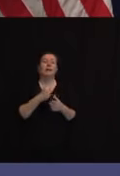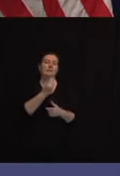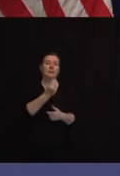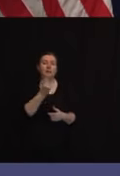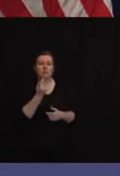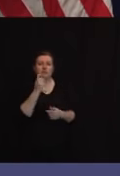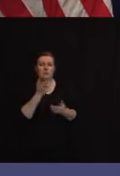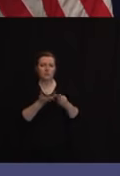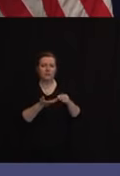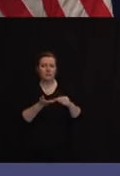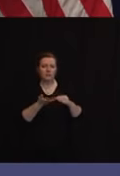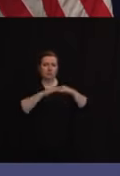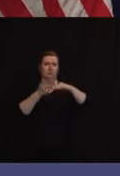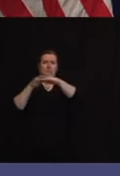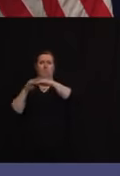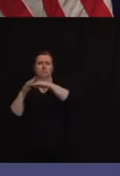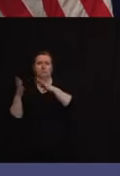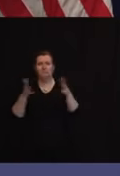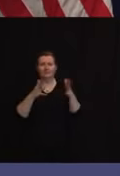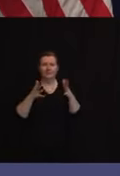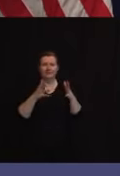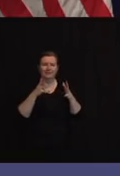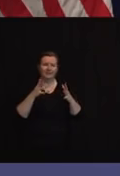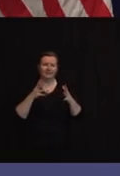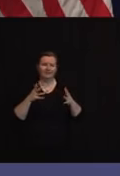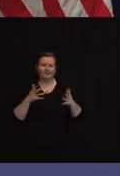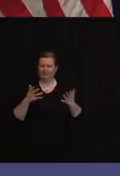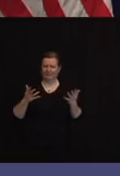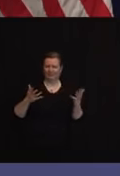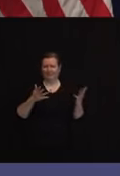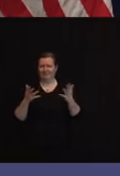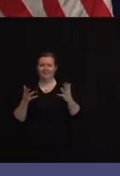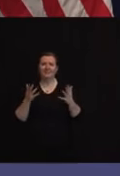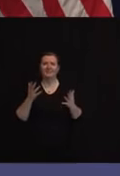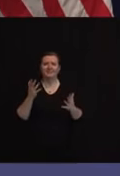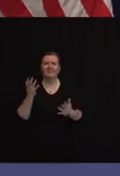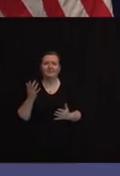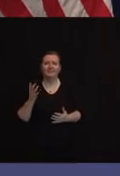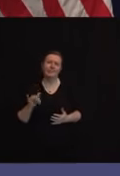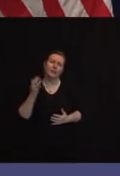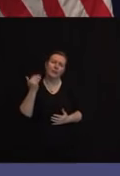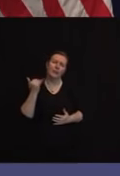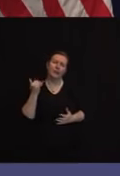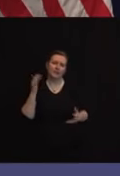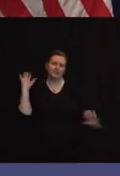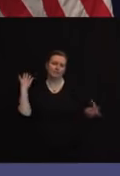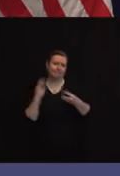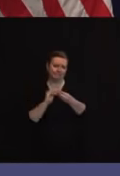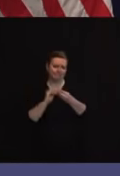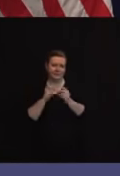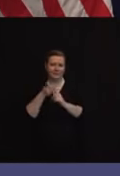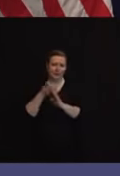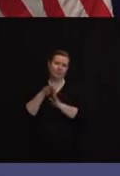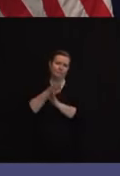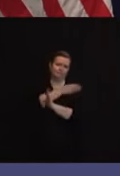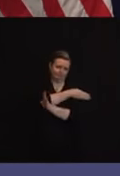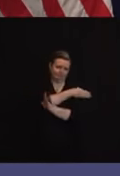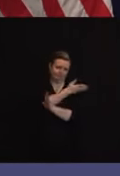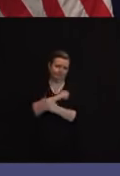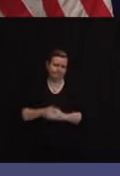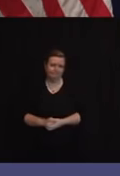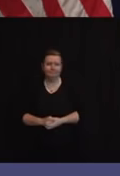and that's happening. We'll come back to you if there's any incompleteness. Dan, help me out on what we need in terms of raw material,